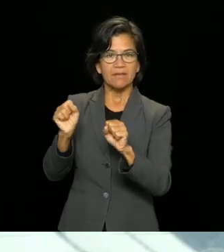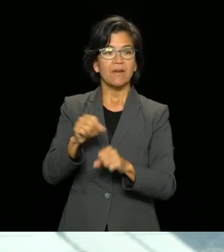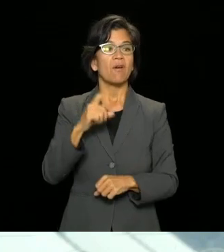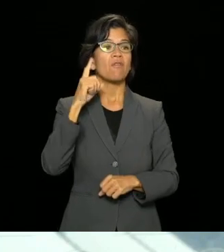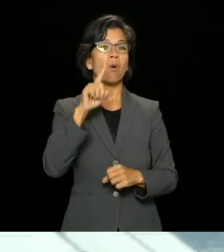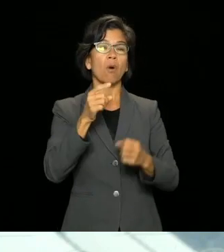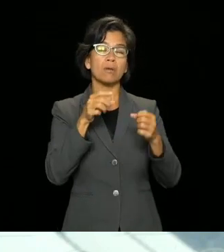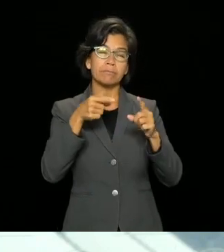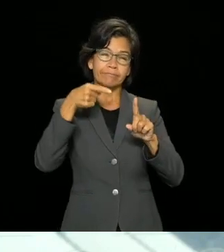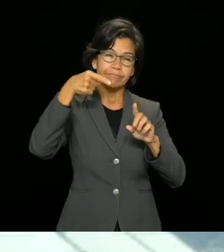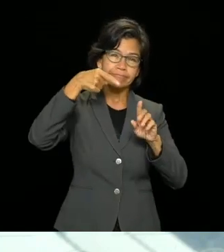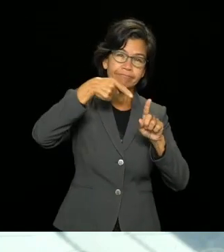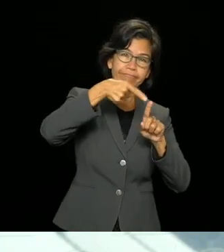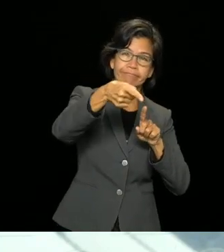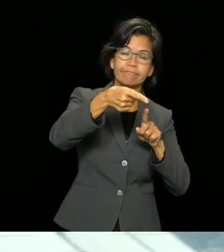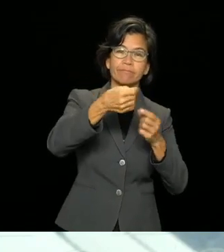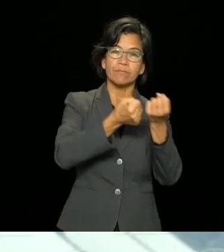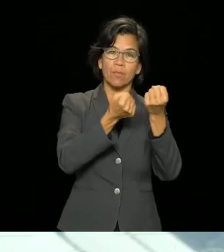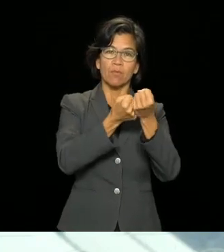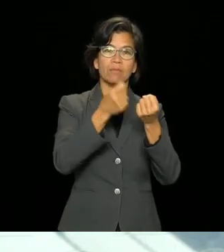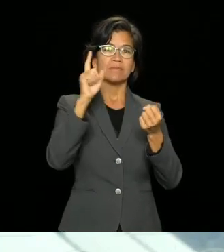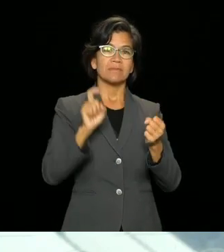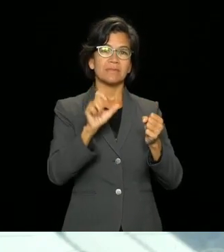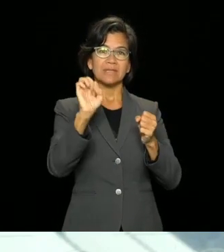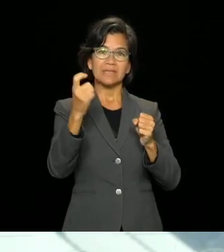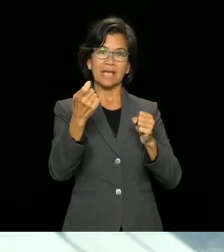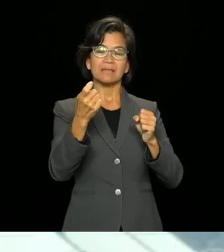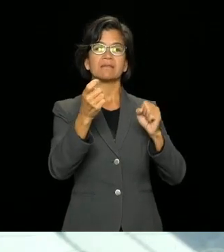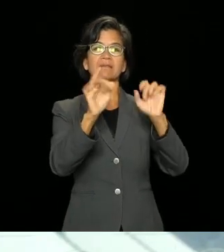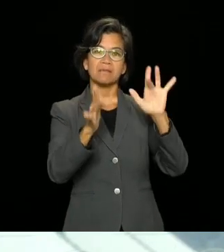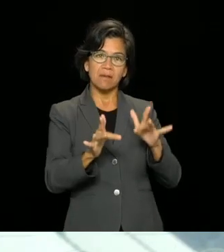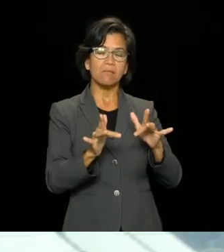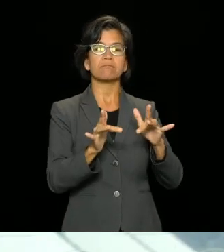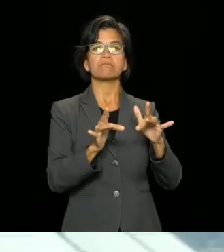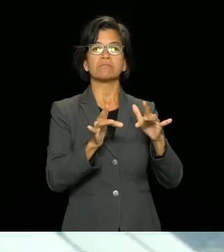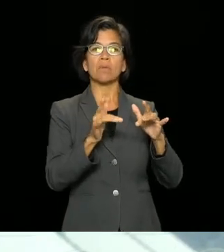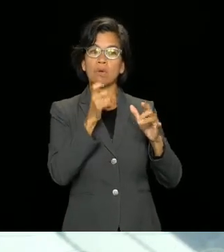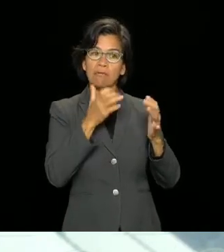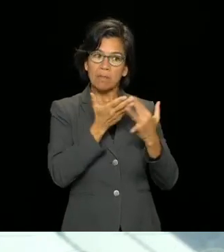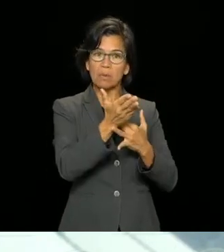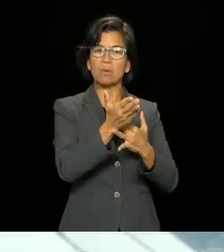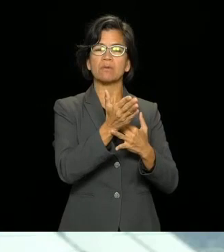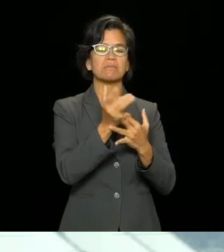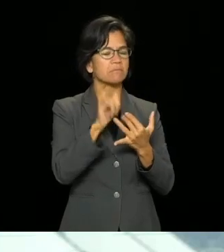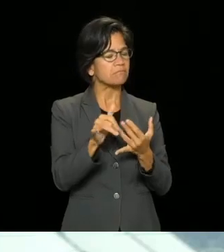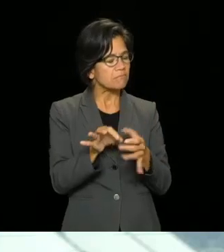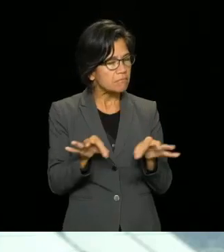survivors is vital to supporting their healing. Thank you.